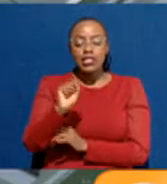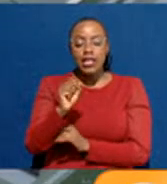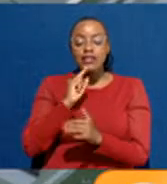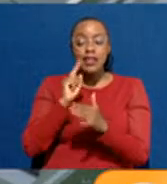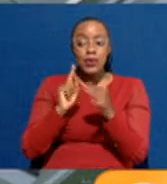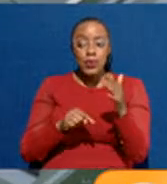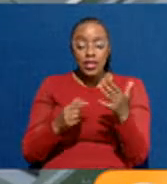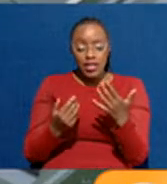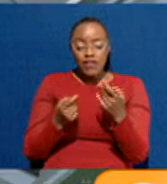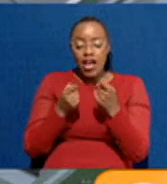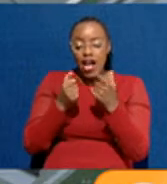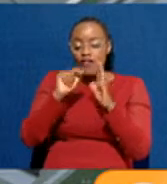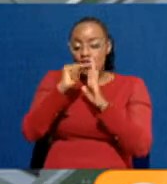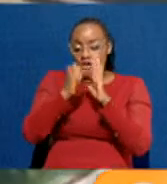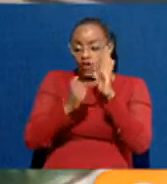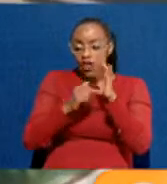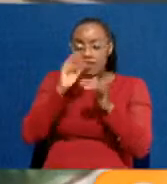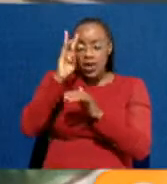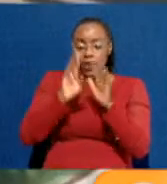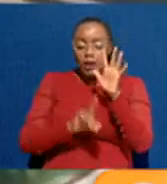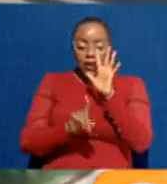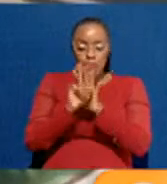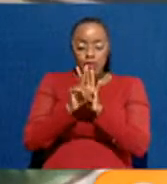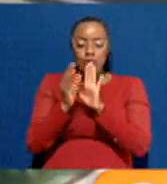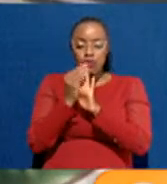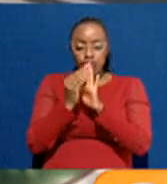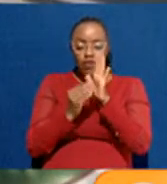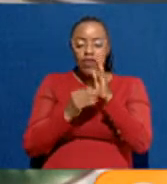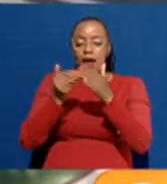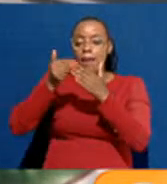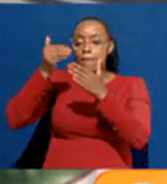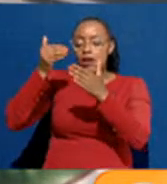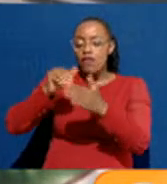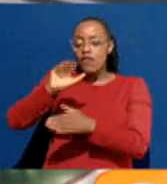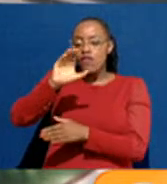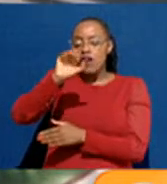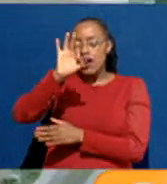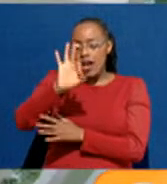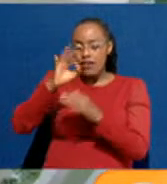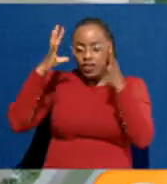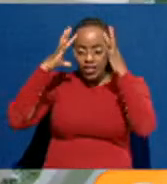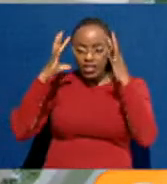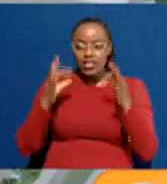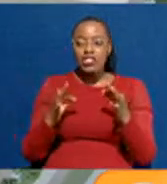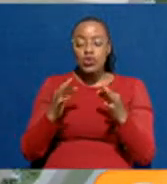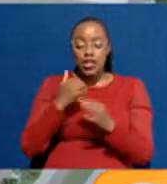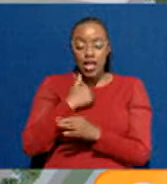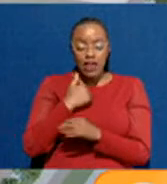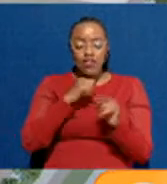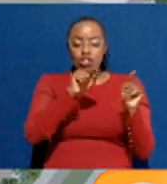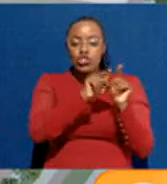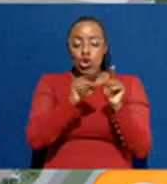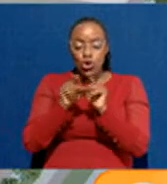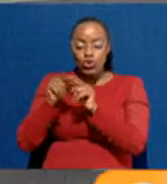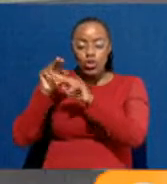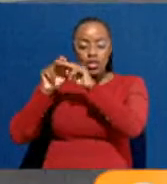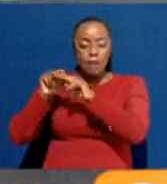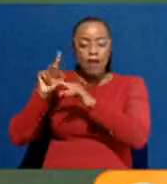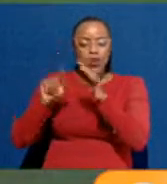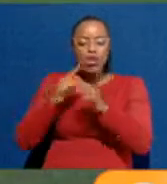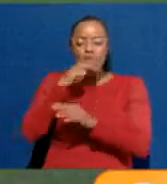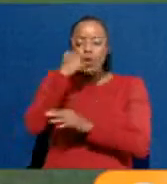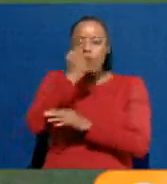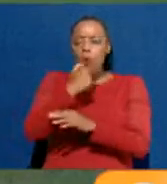says a number of factors will come into play before CAF makes the final decision. It will all depend on who